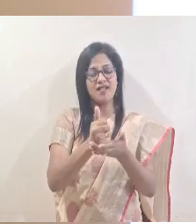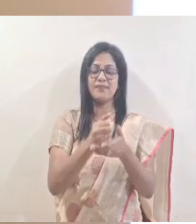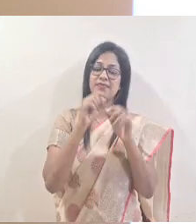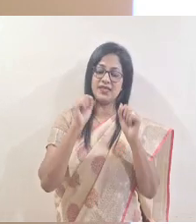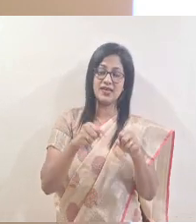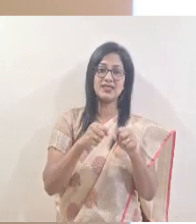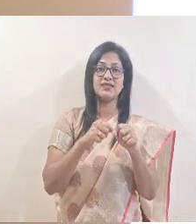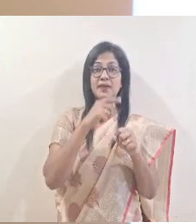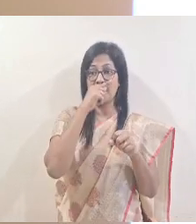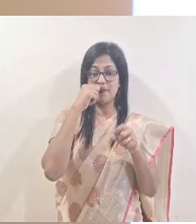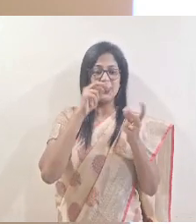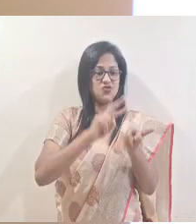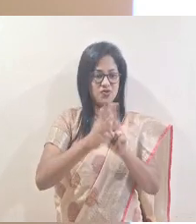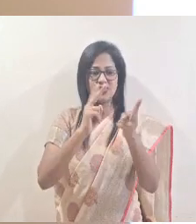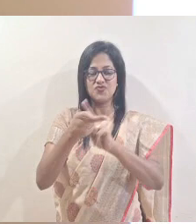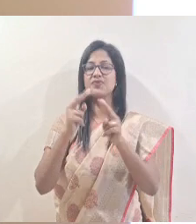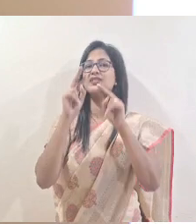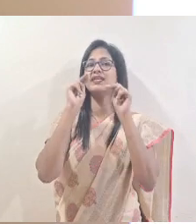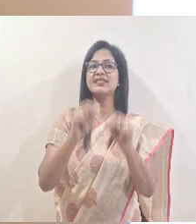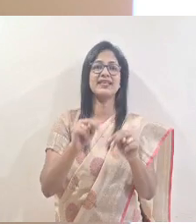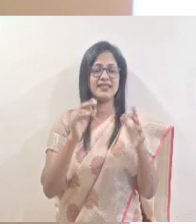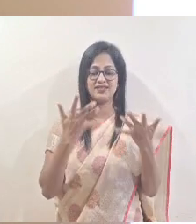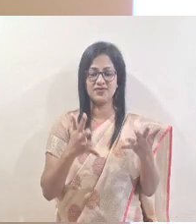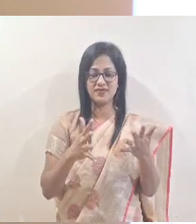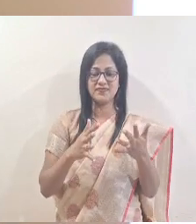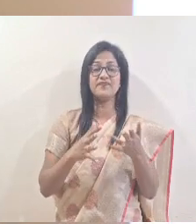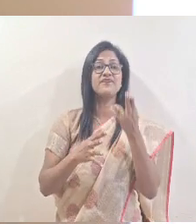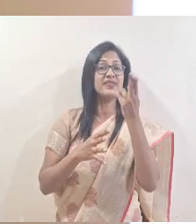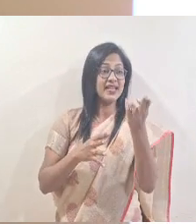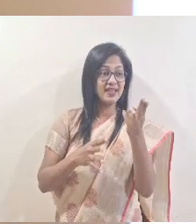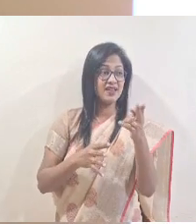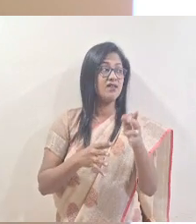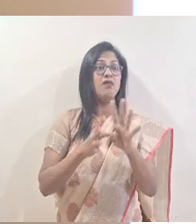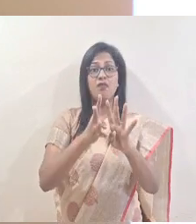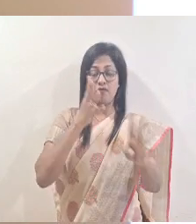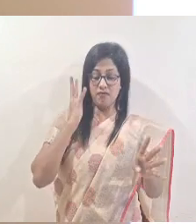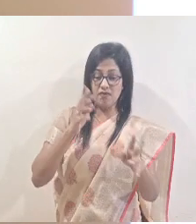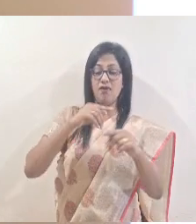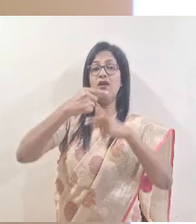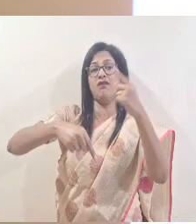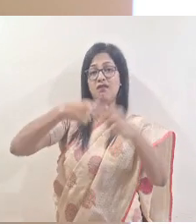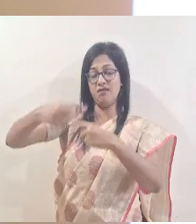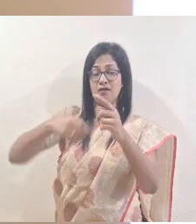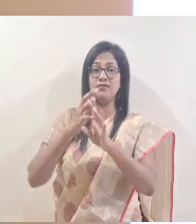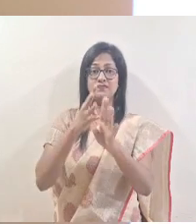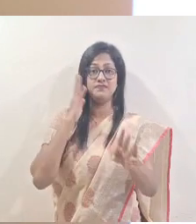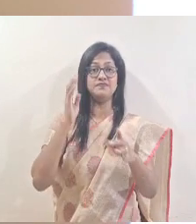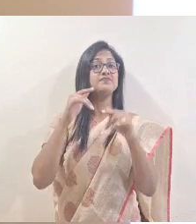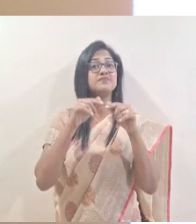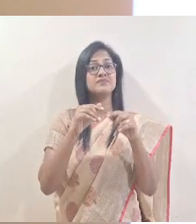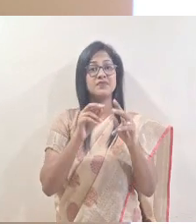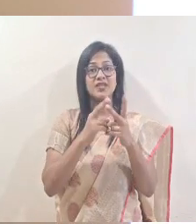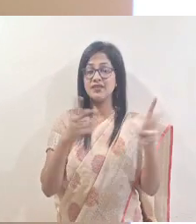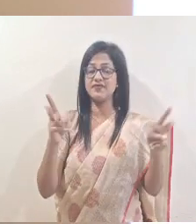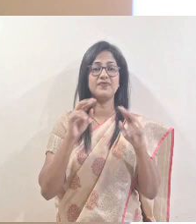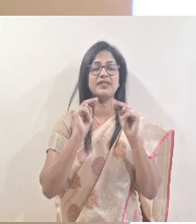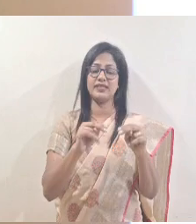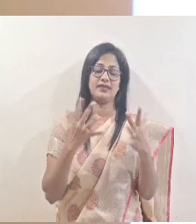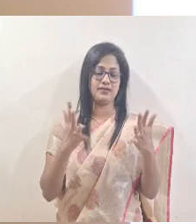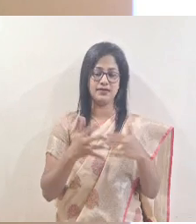helpful for like we don't have to switch between the modes or like different flows to get the ticket from different.